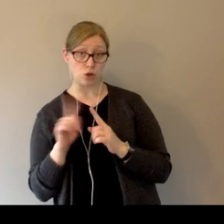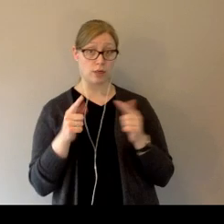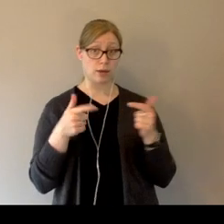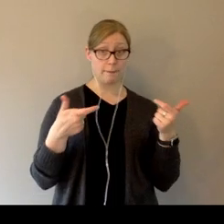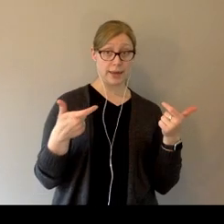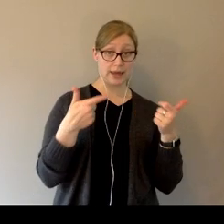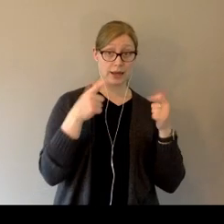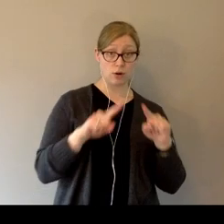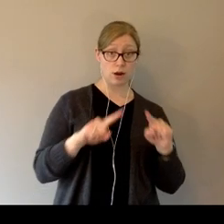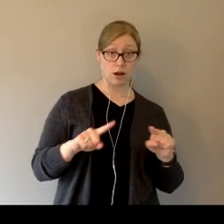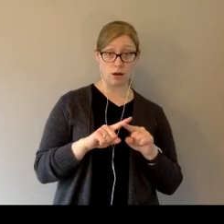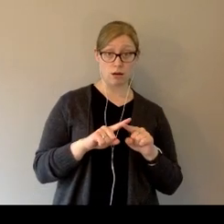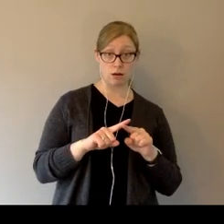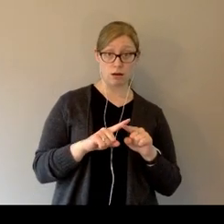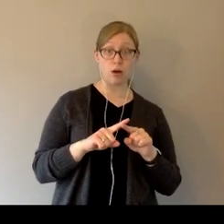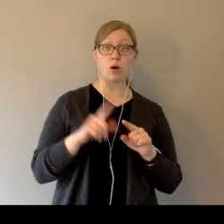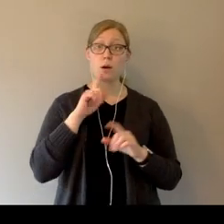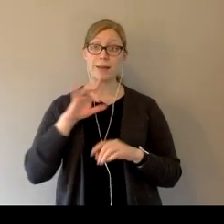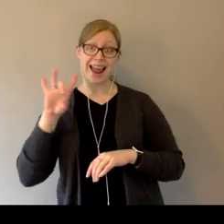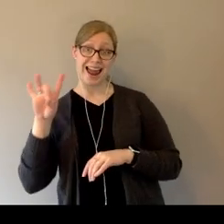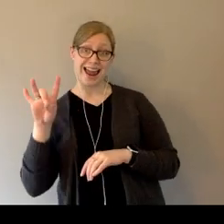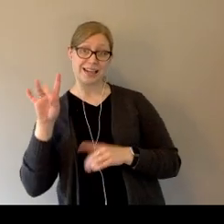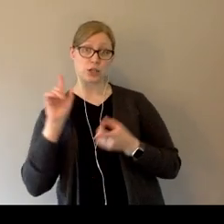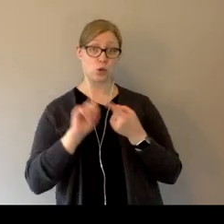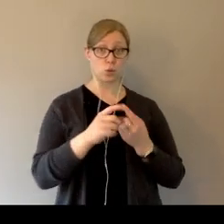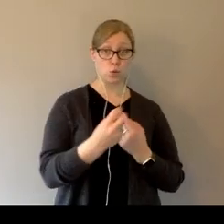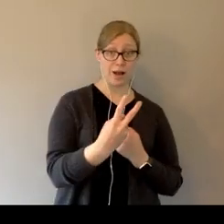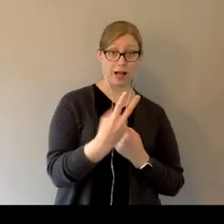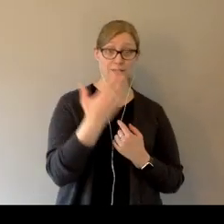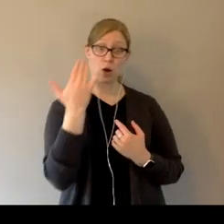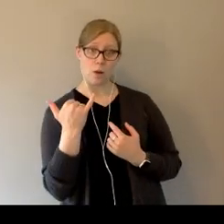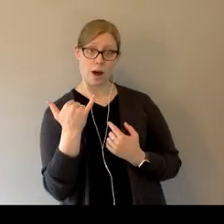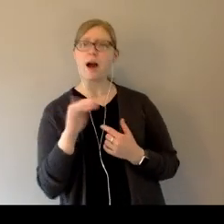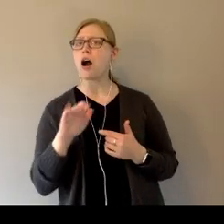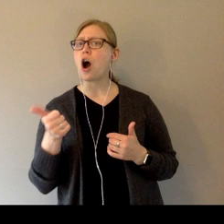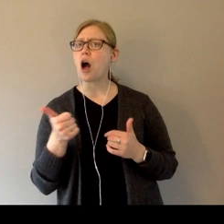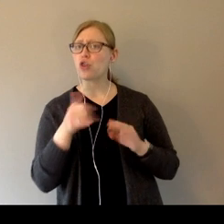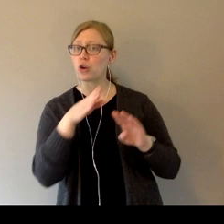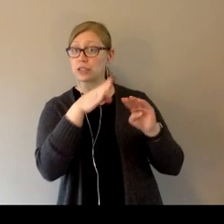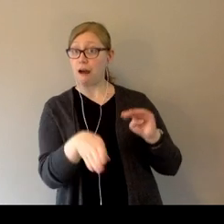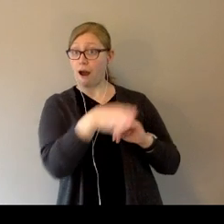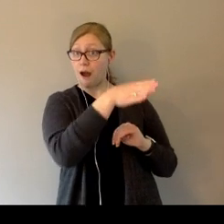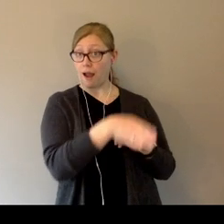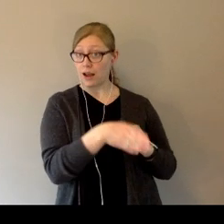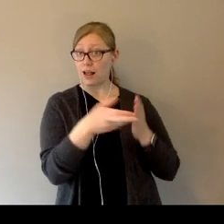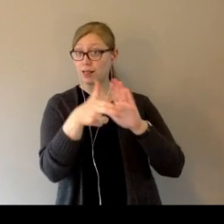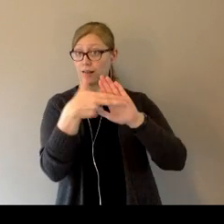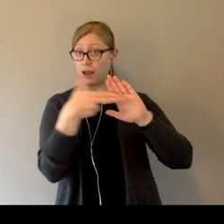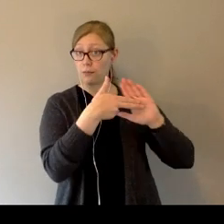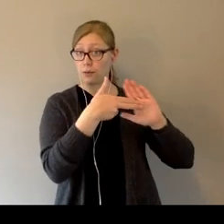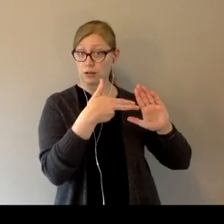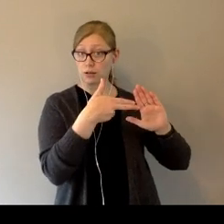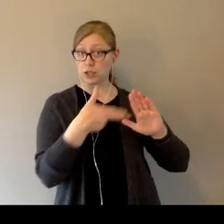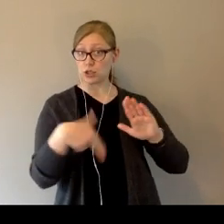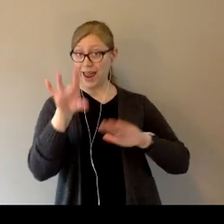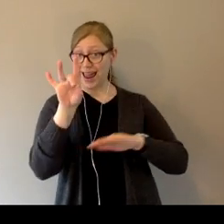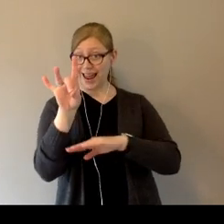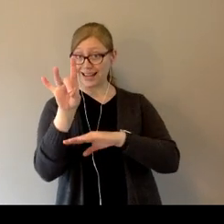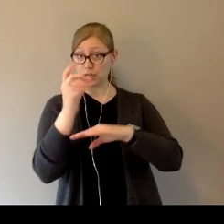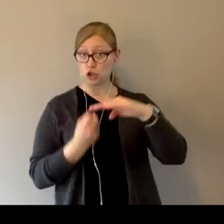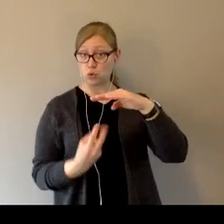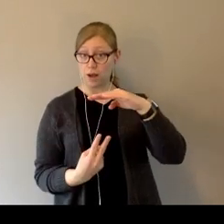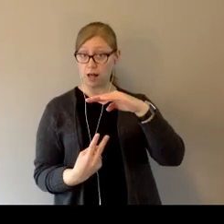sides SV and TU. So when I use the smaller side of the larger triangle, I mean the smaller side,